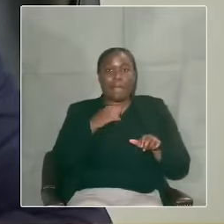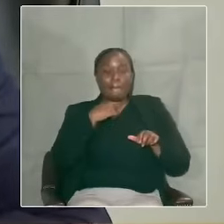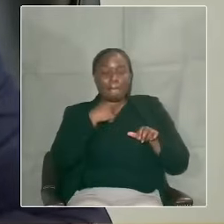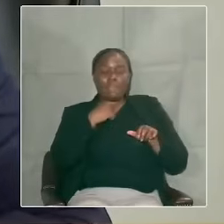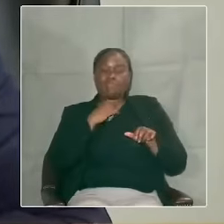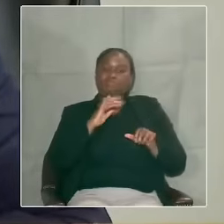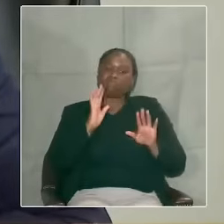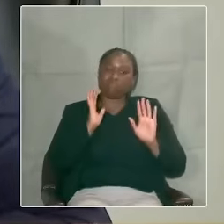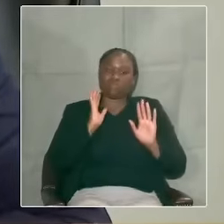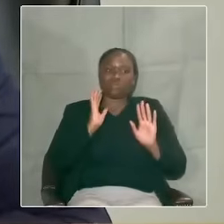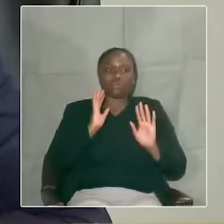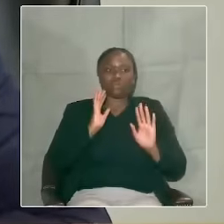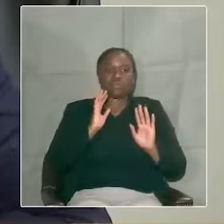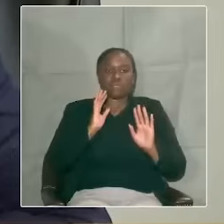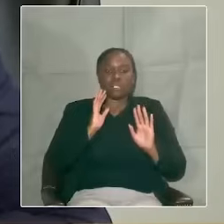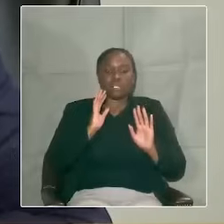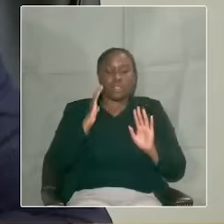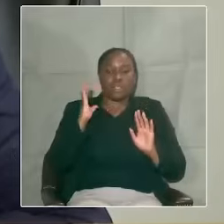allowed the